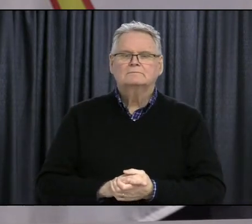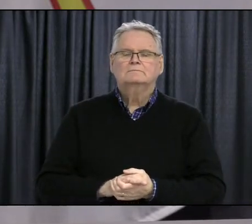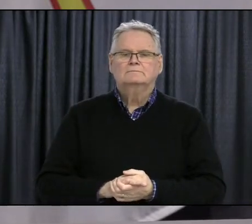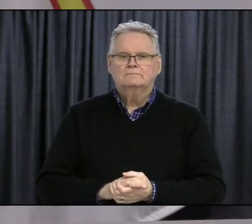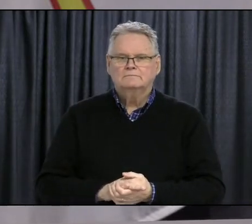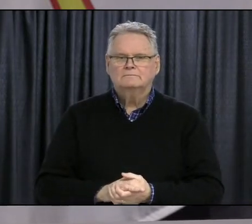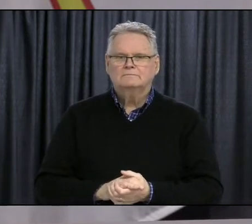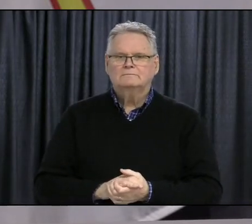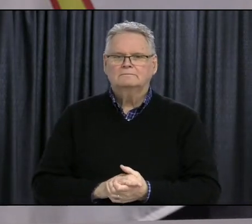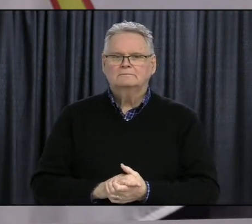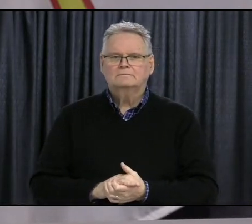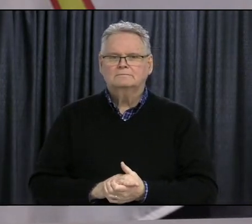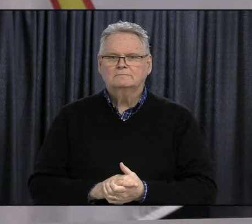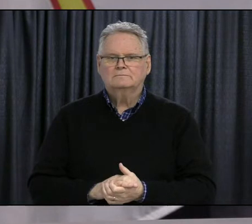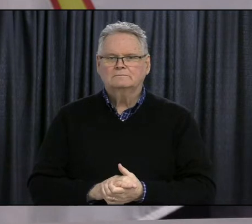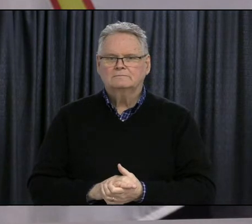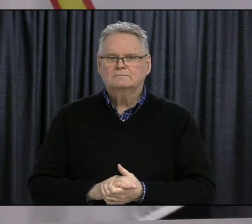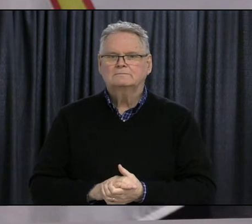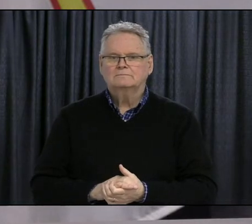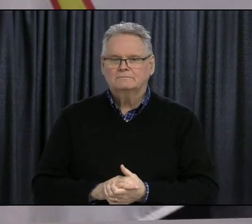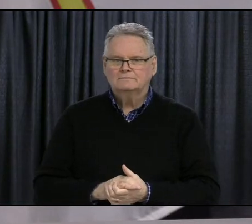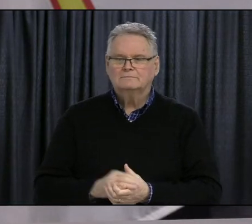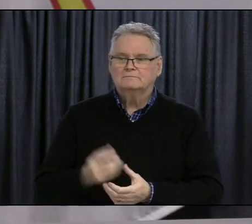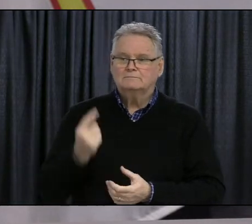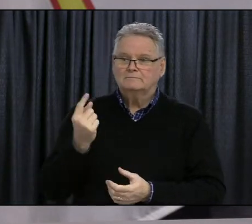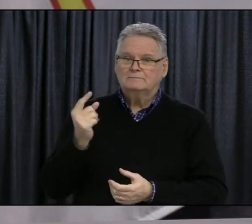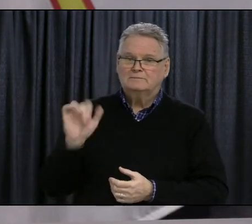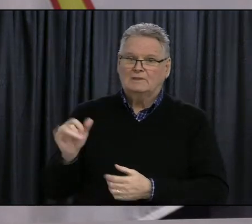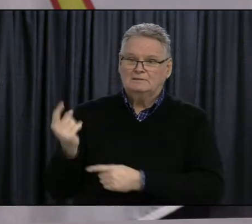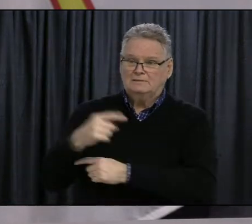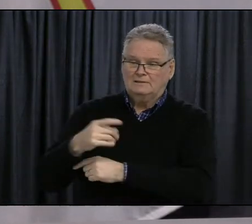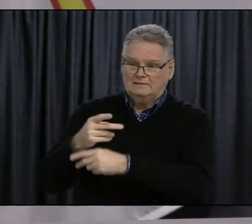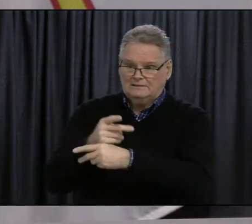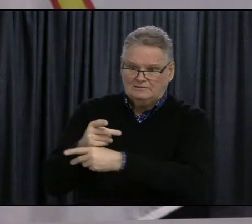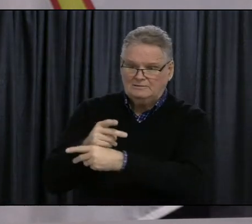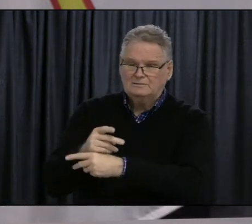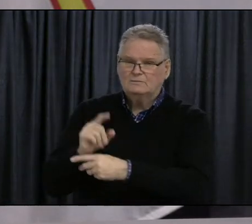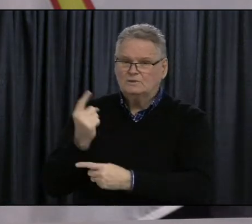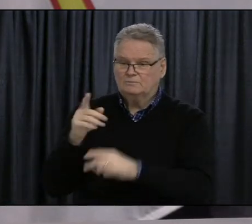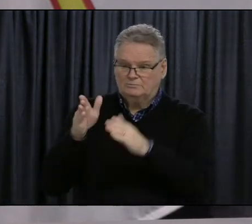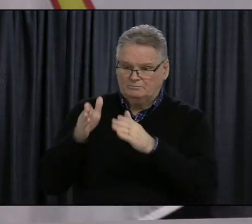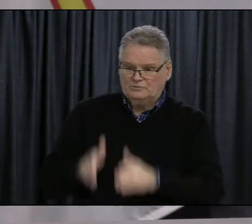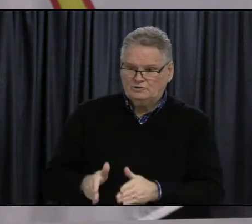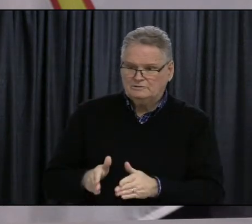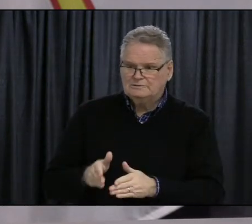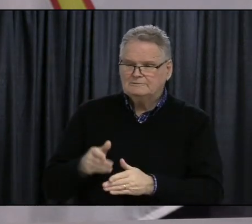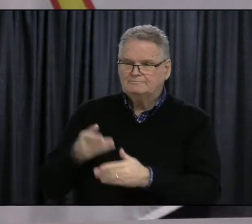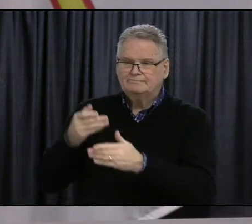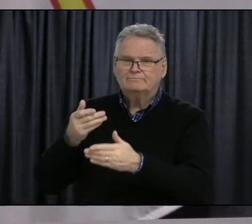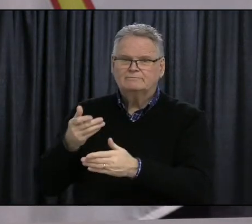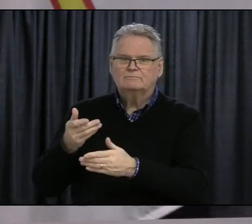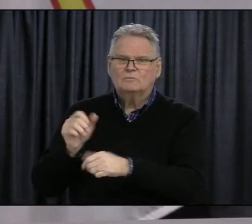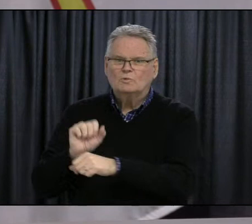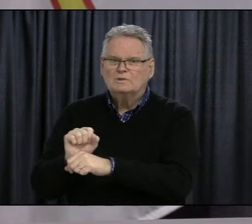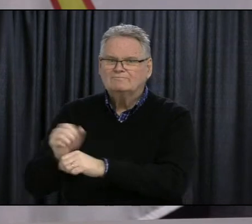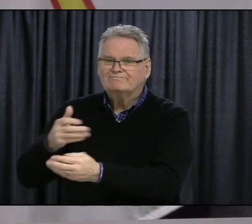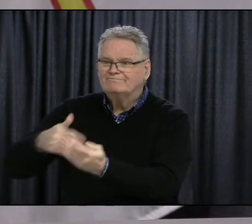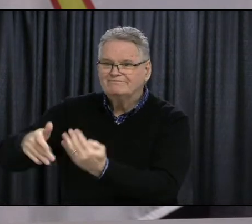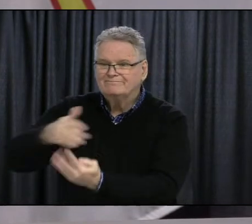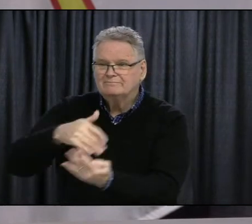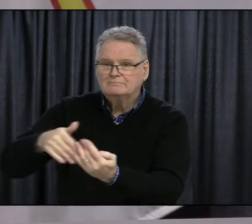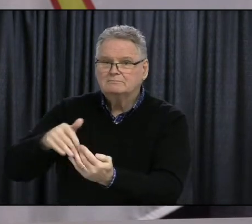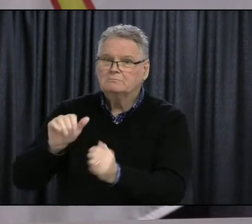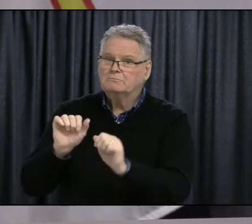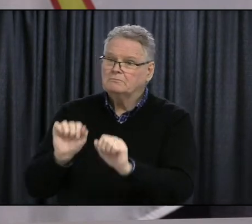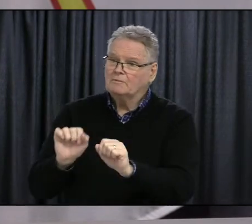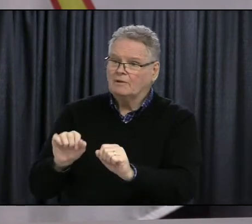depending on testing results of that suspect case, we'll determine whether we test now or if we wait a couple of